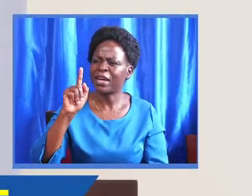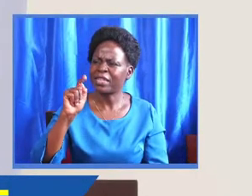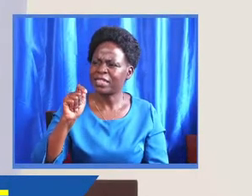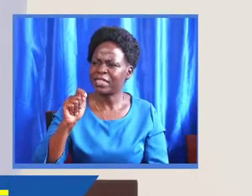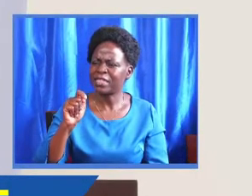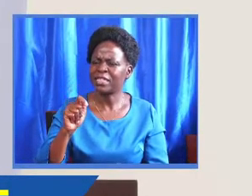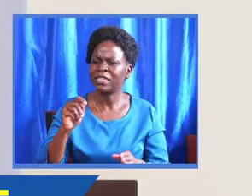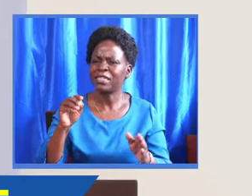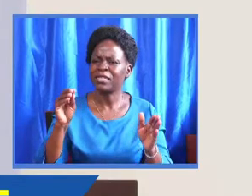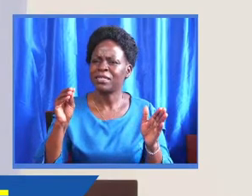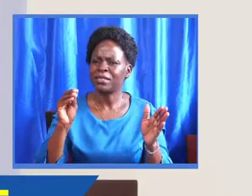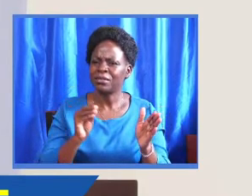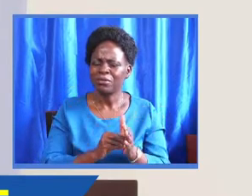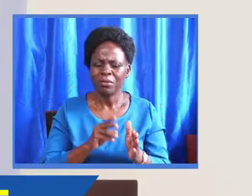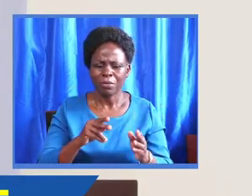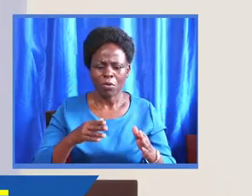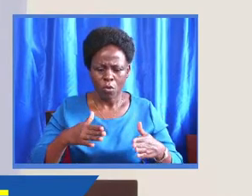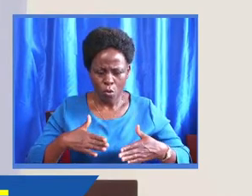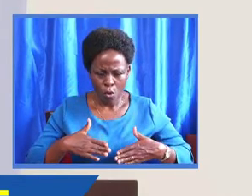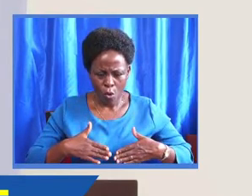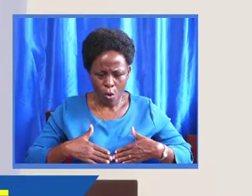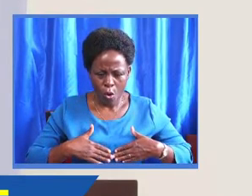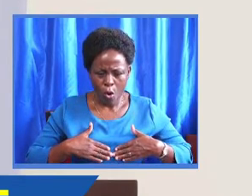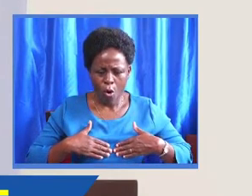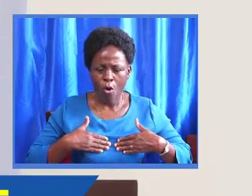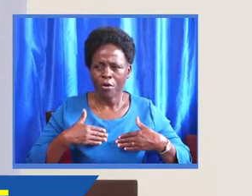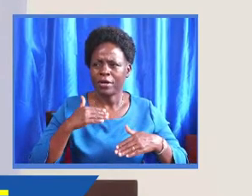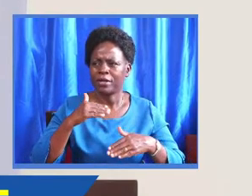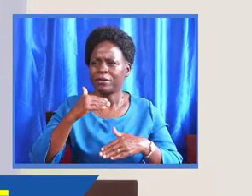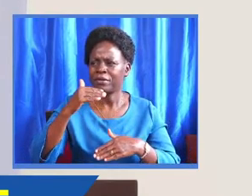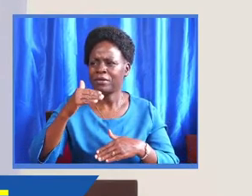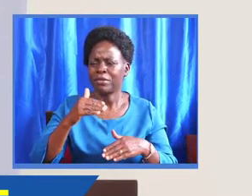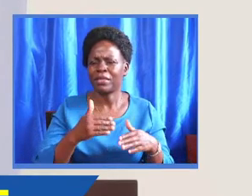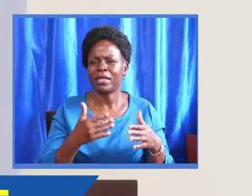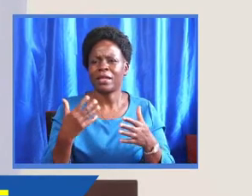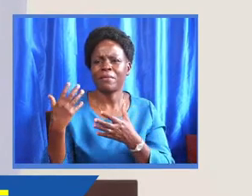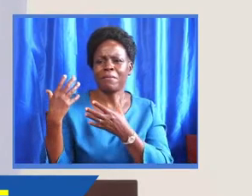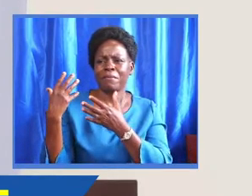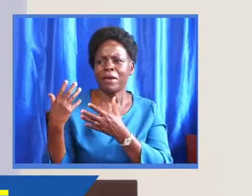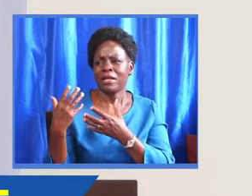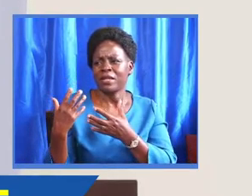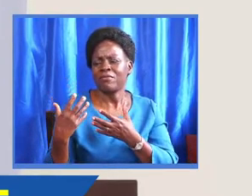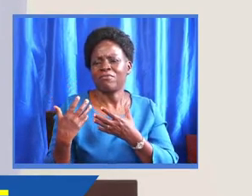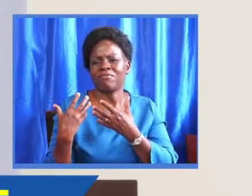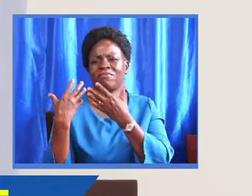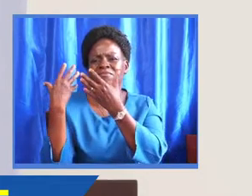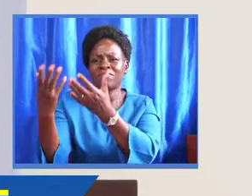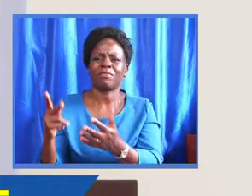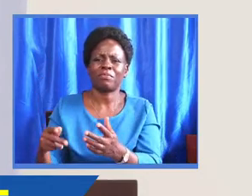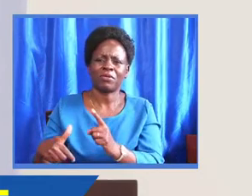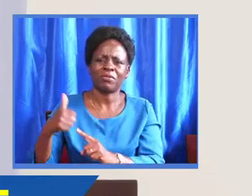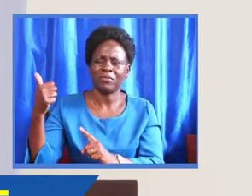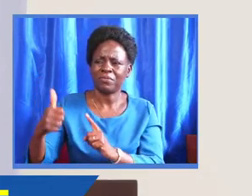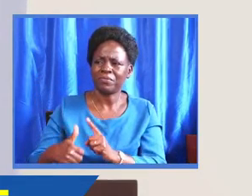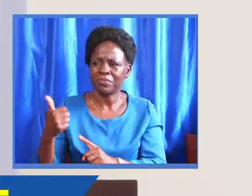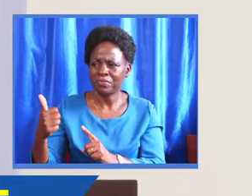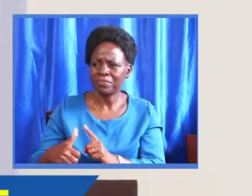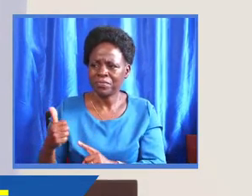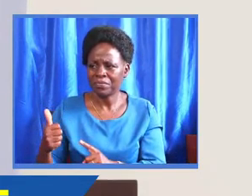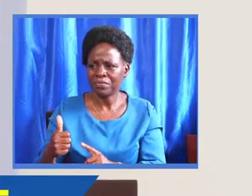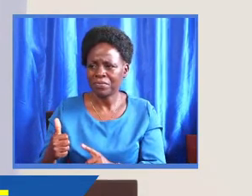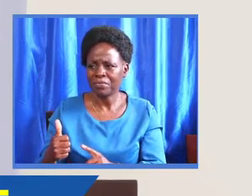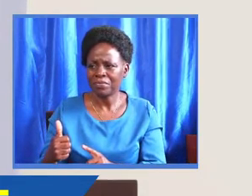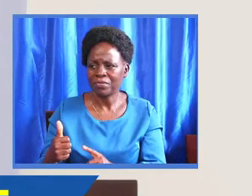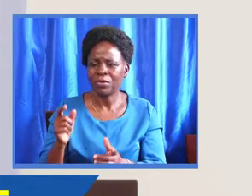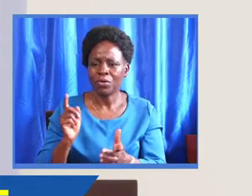on the arcade owners. But they have carried that burden again to the tenants. I'm telling you what I get from the